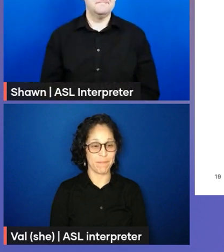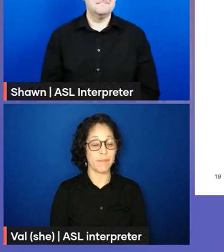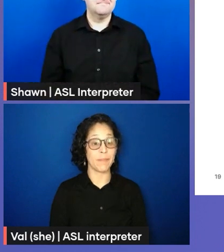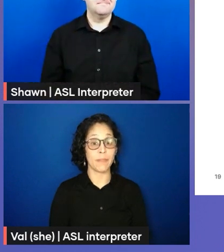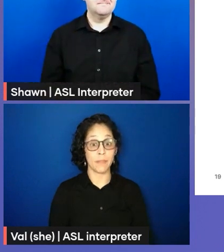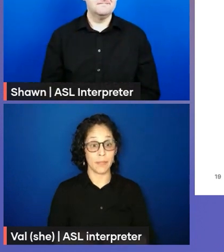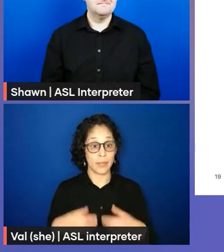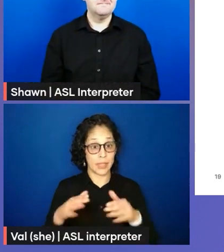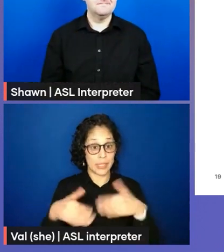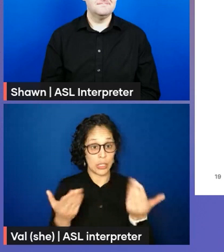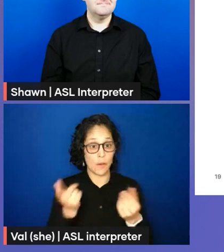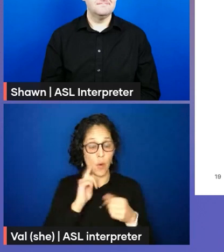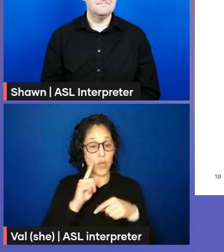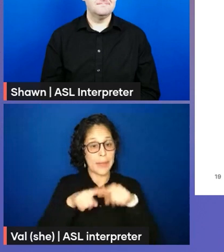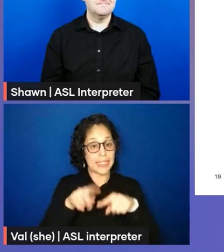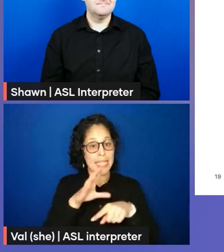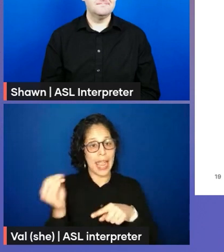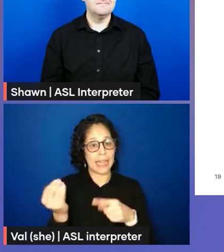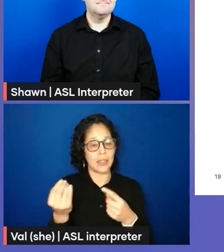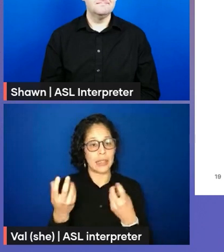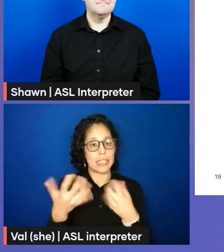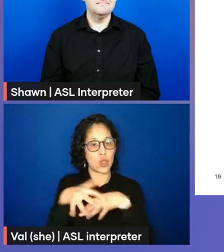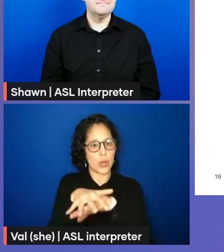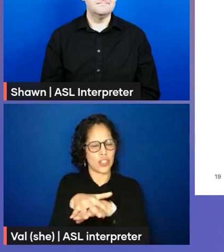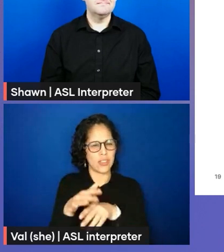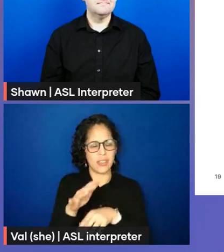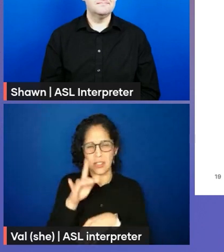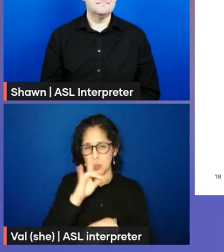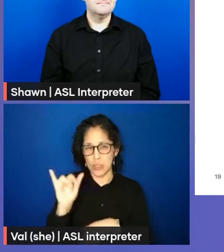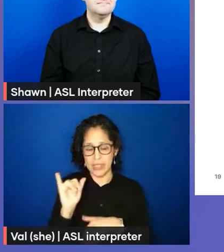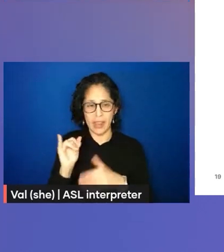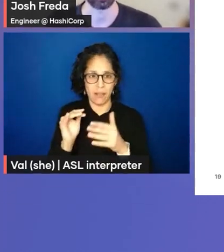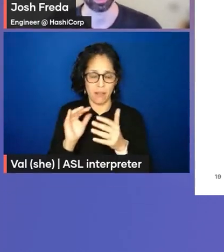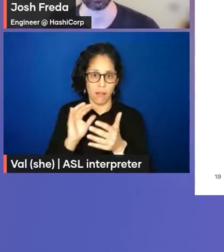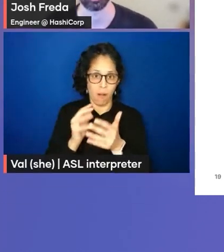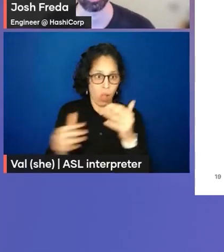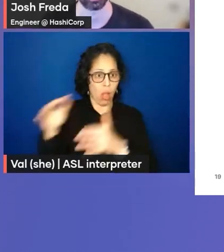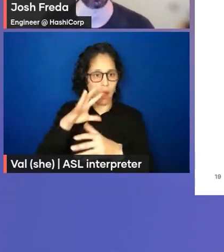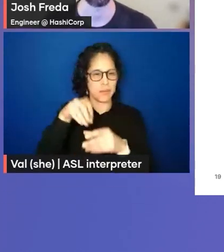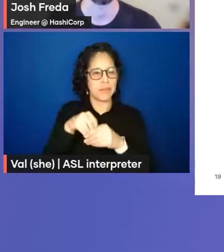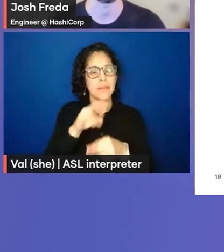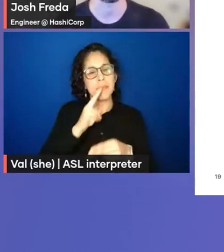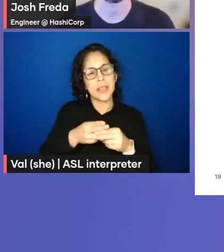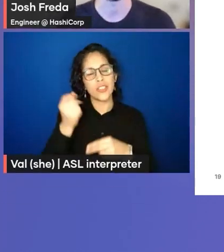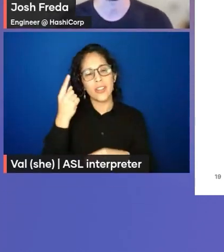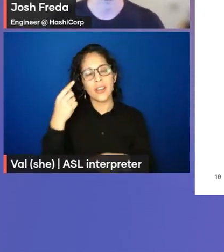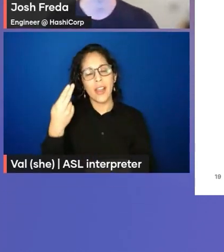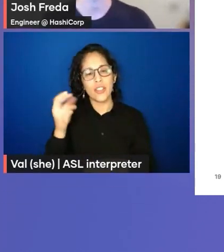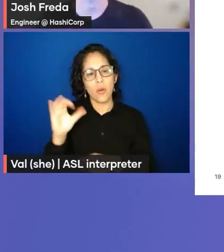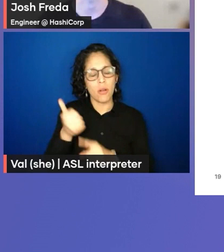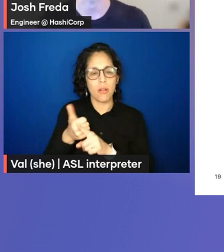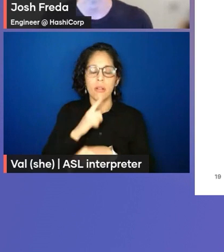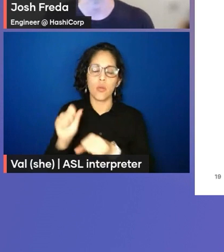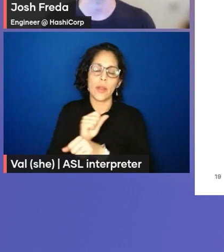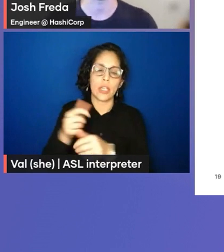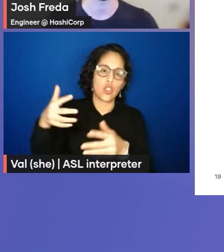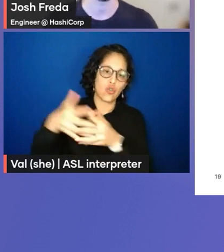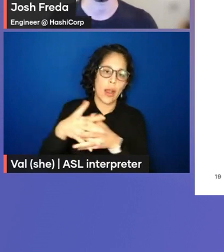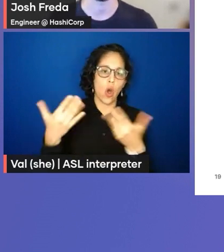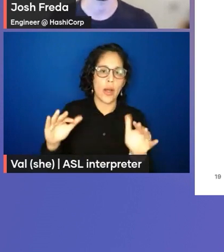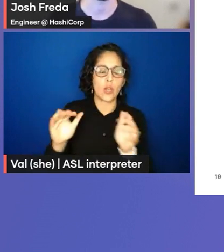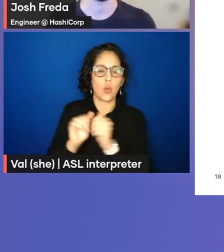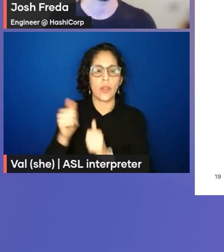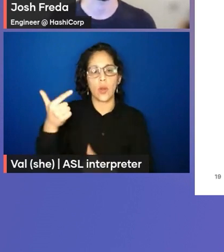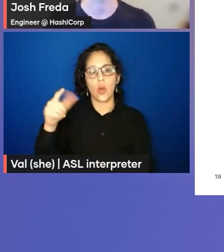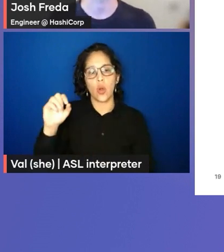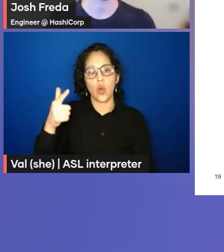for dependencies integration. So this looks like kind of a lot, but like we kind of mentioned, HashiCorp is really tied into the Google ecosystem.